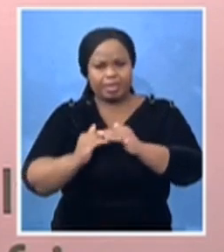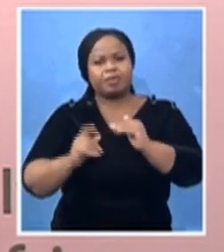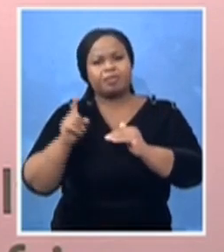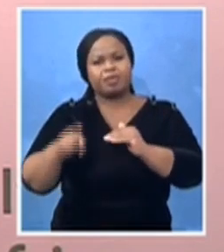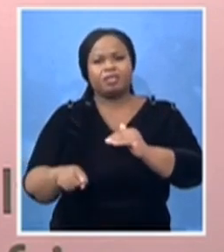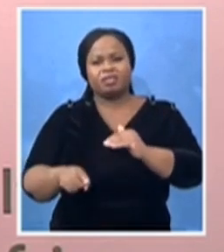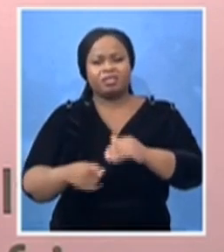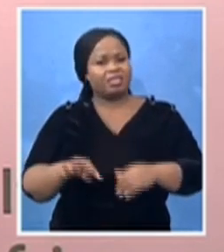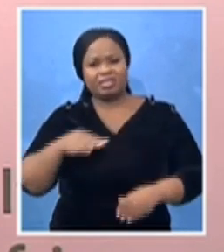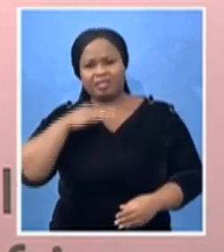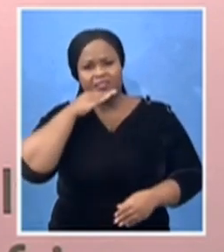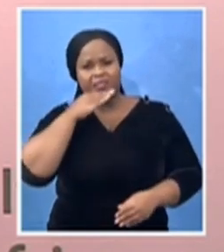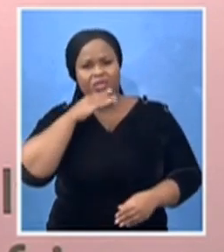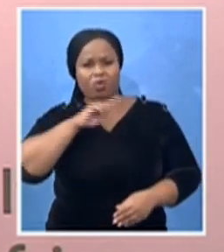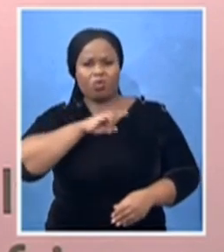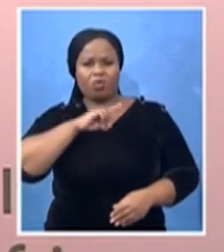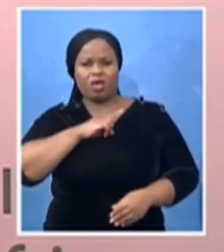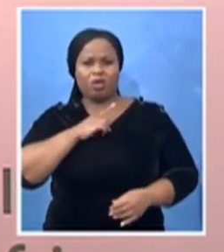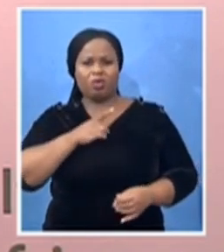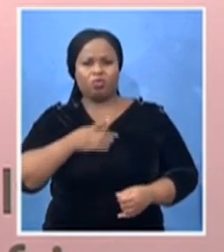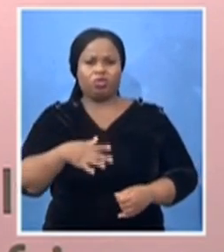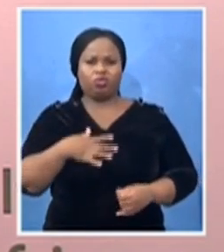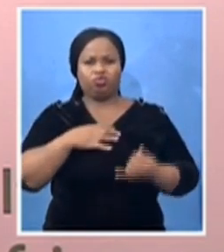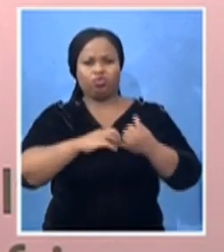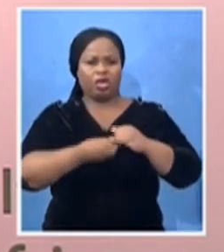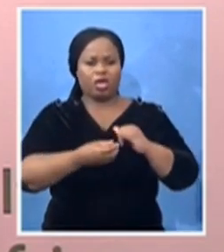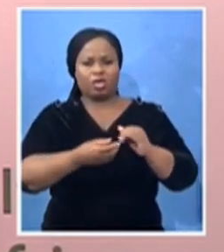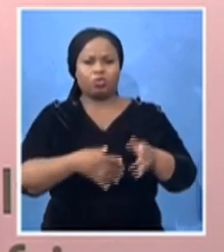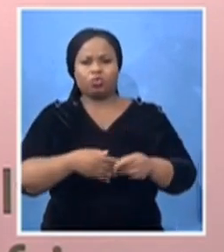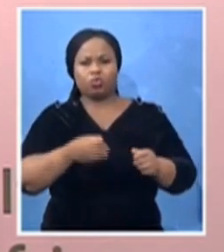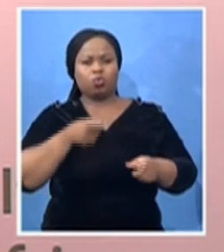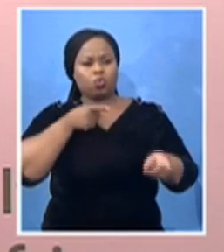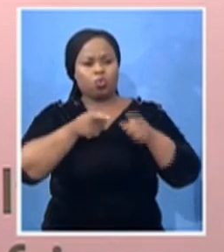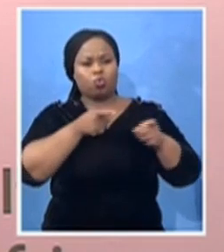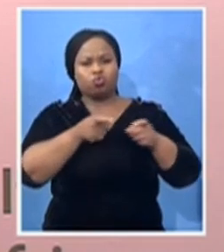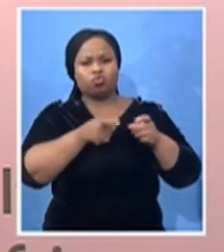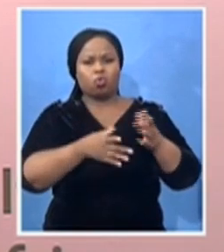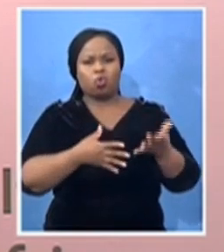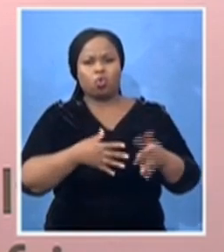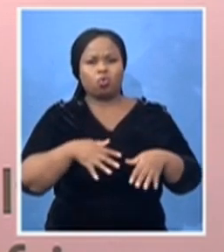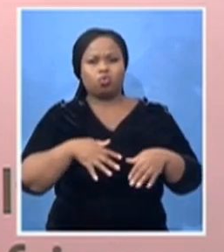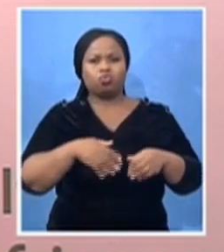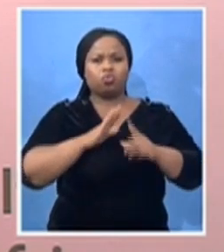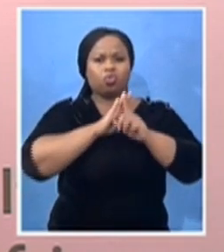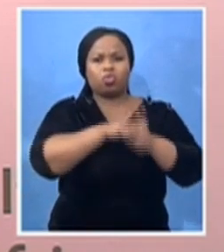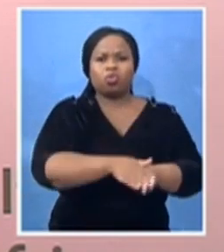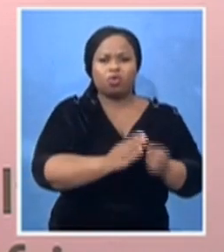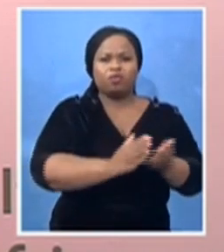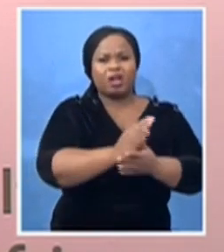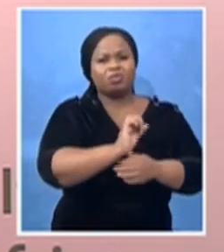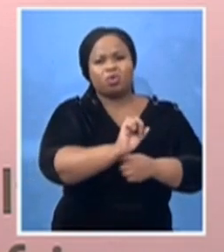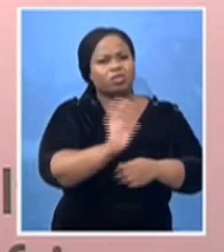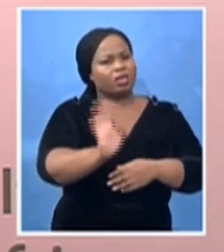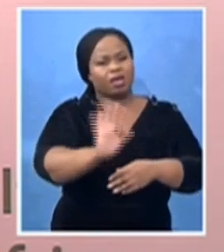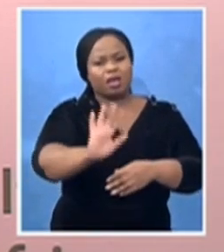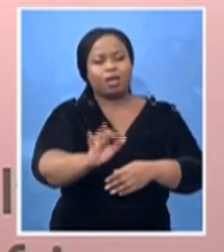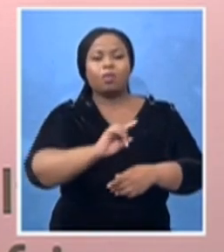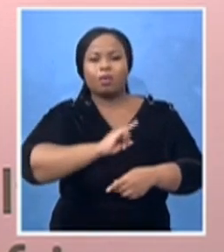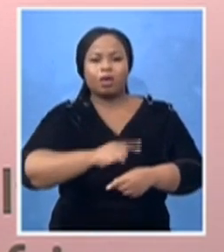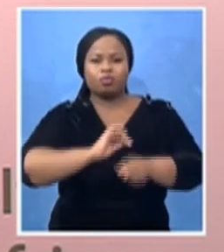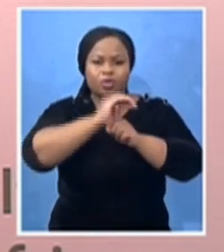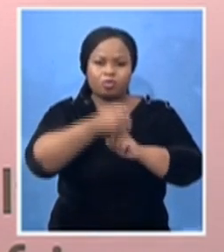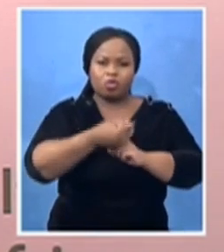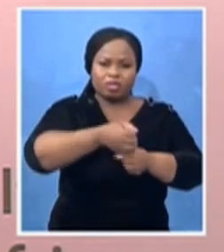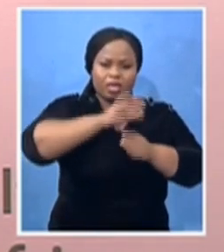being taken away, but more because you need to protect each other. And that's really what we're trying to focus on. If there was a